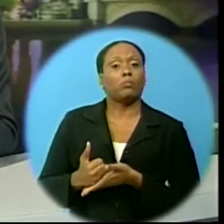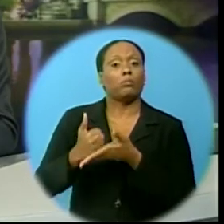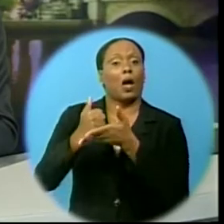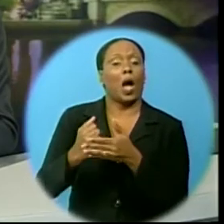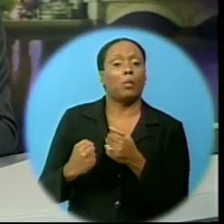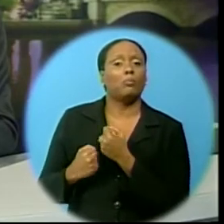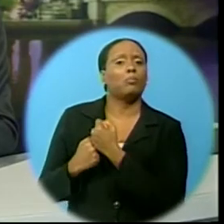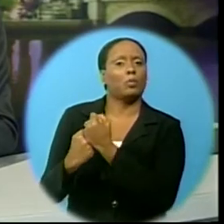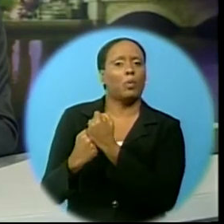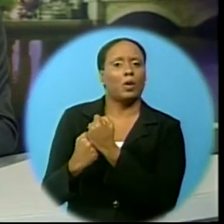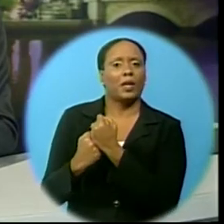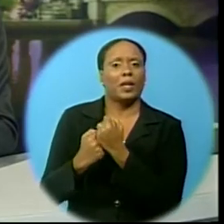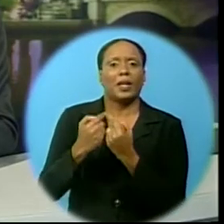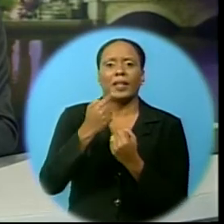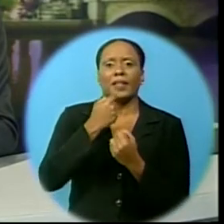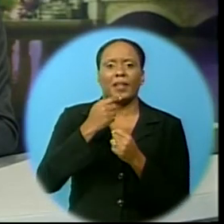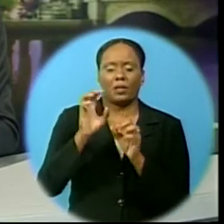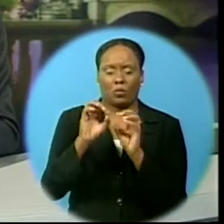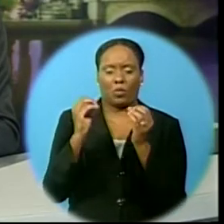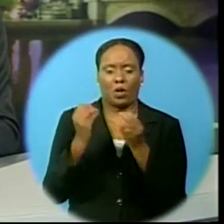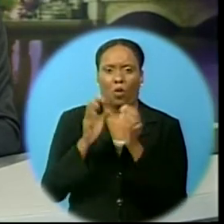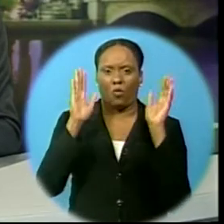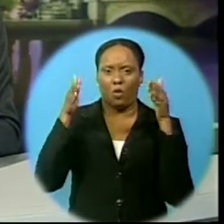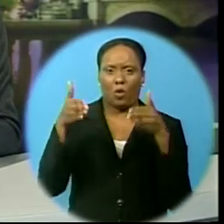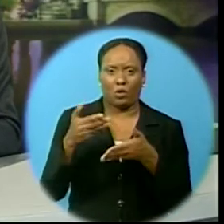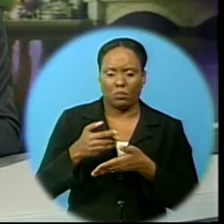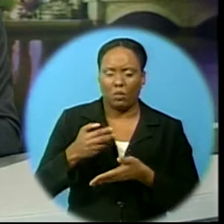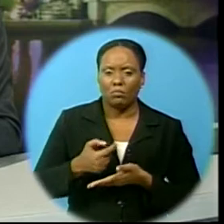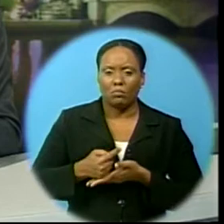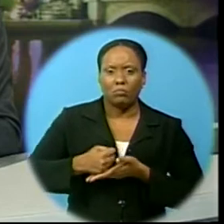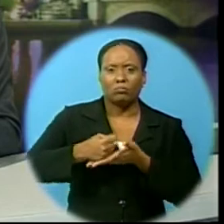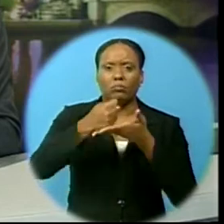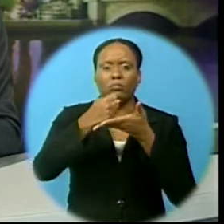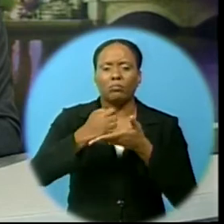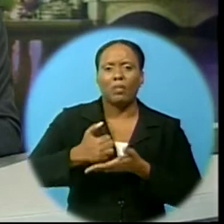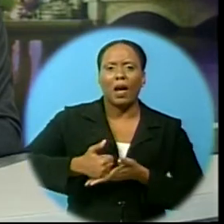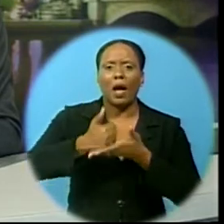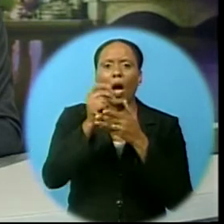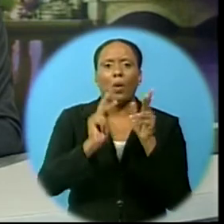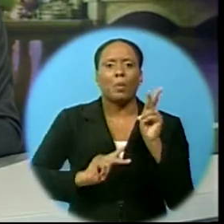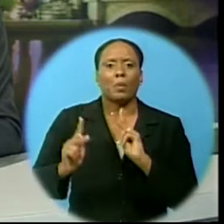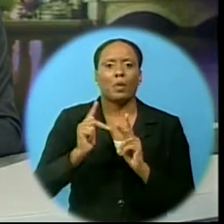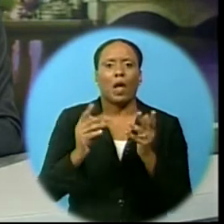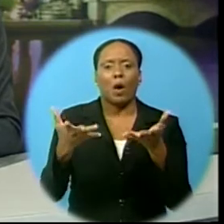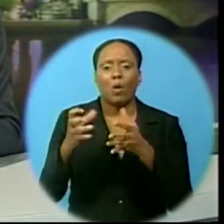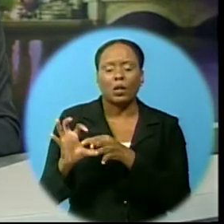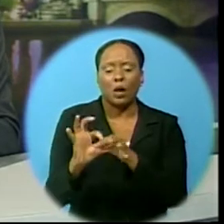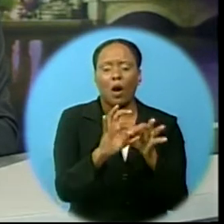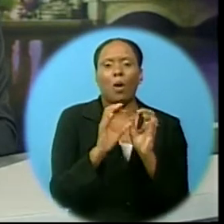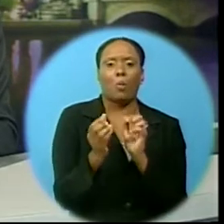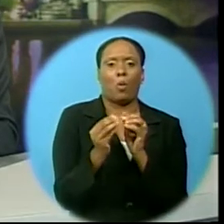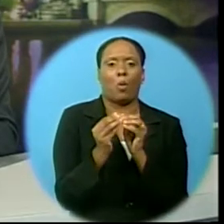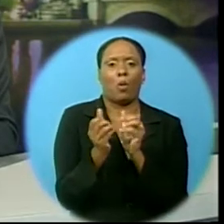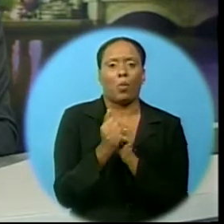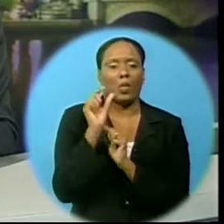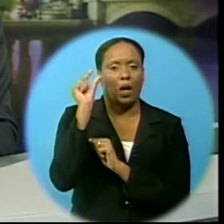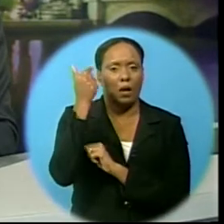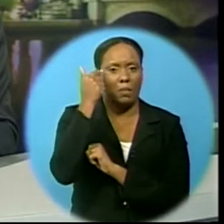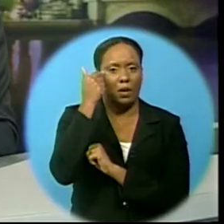his organization, which focuses on the rehabilitation of homeless persons, would like to collaborate with the